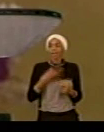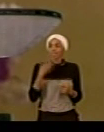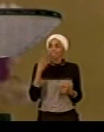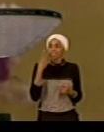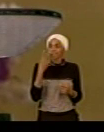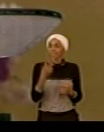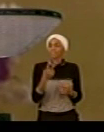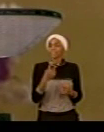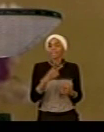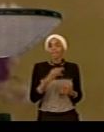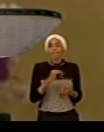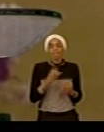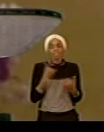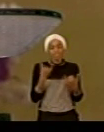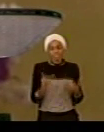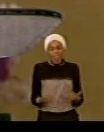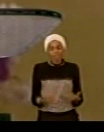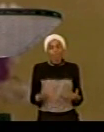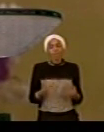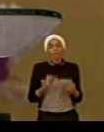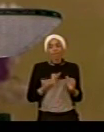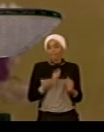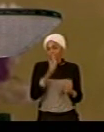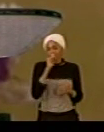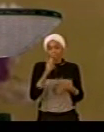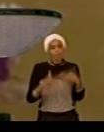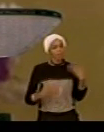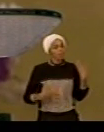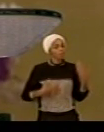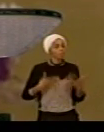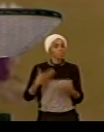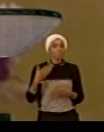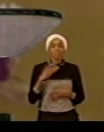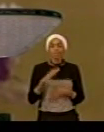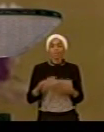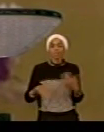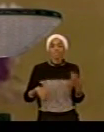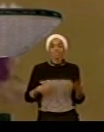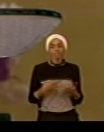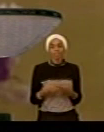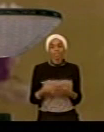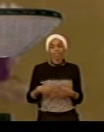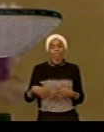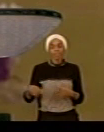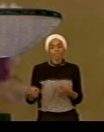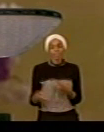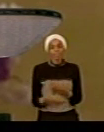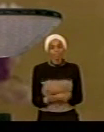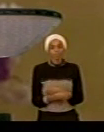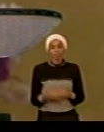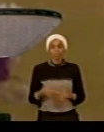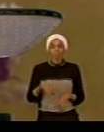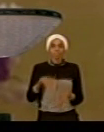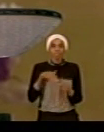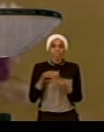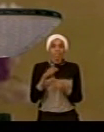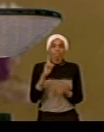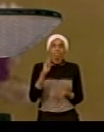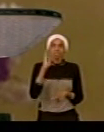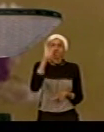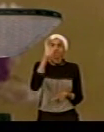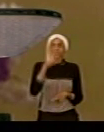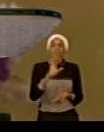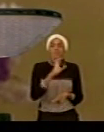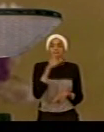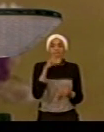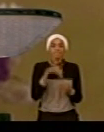my sight, and now I am happy all the day at the